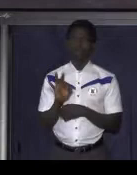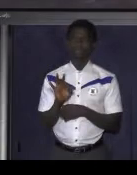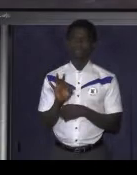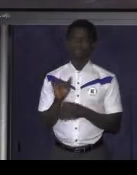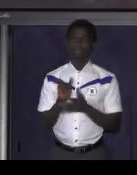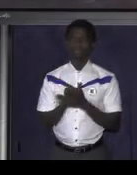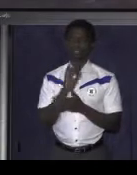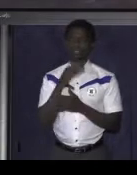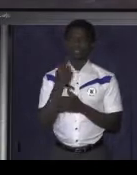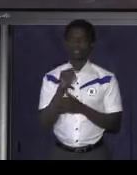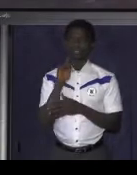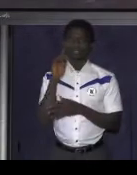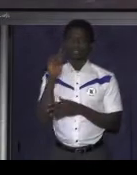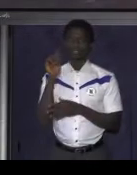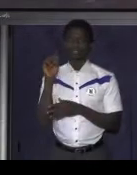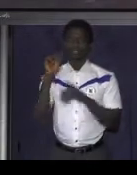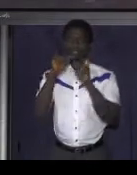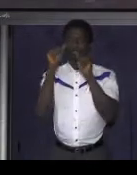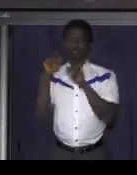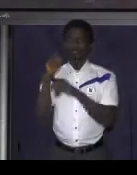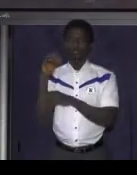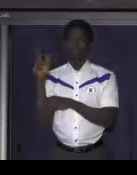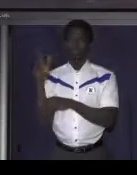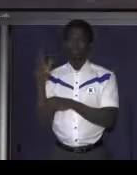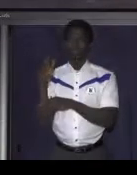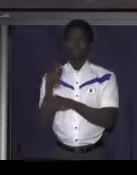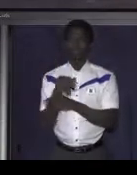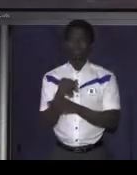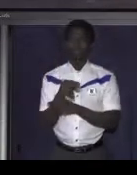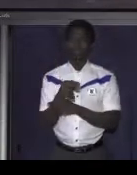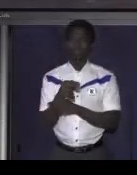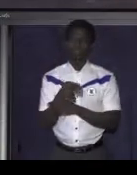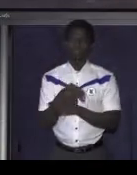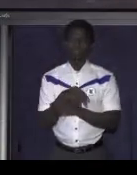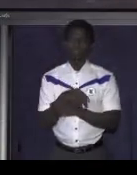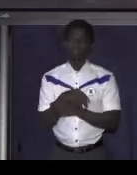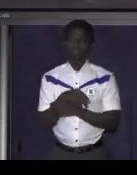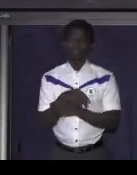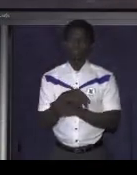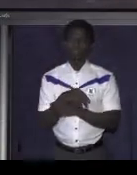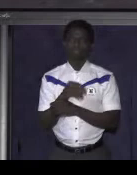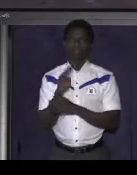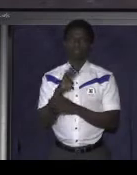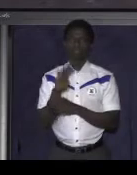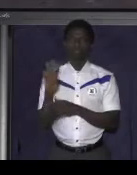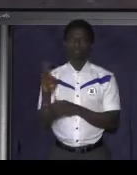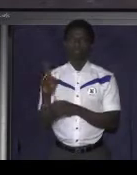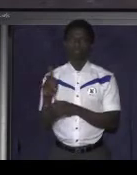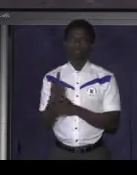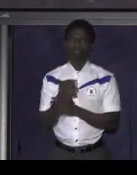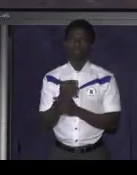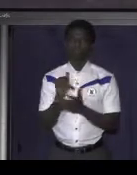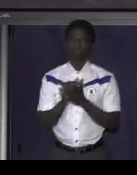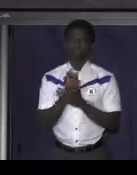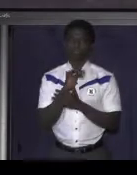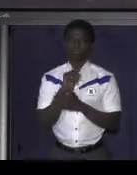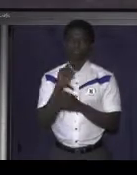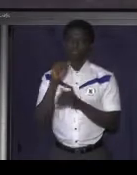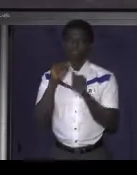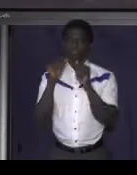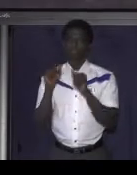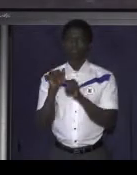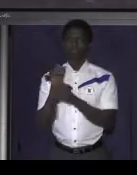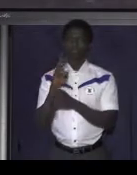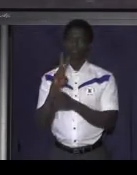169, that is the square of 13. If you multiply 13 by 13, you get 169. 441, that is the square